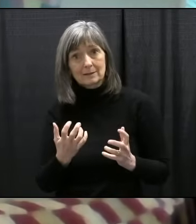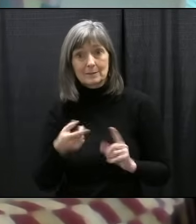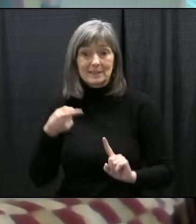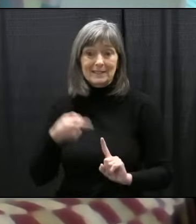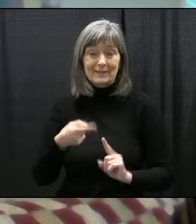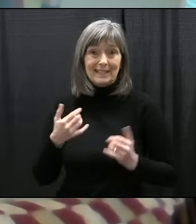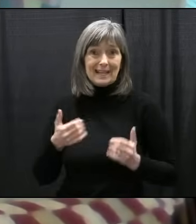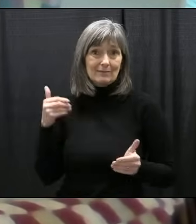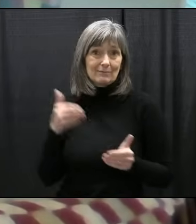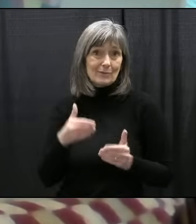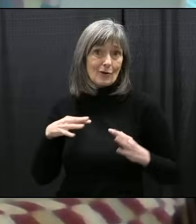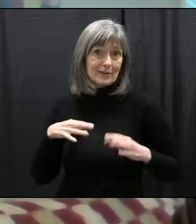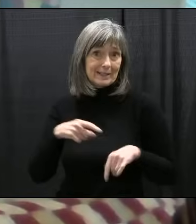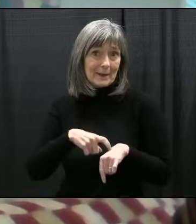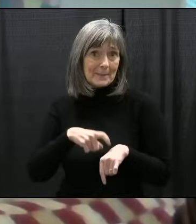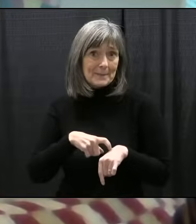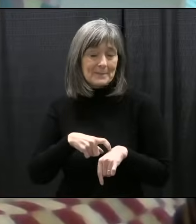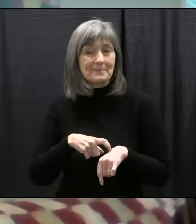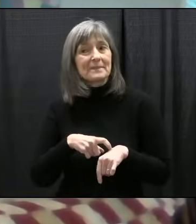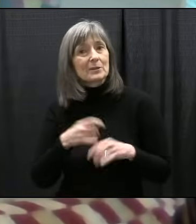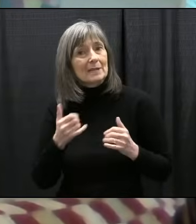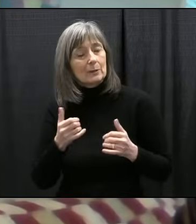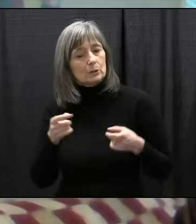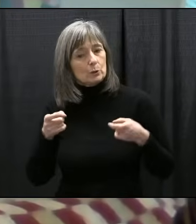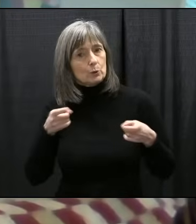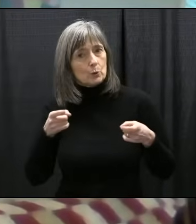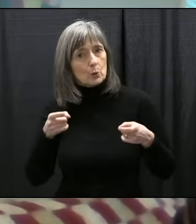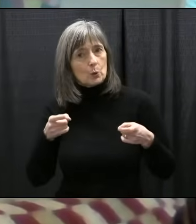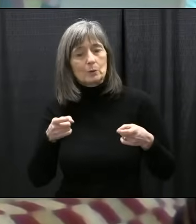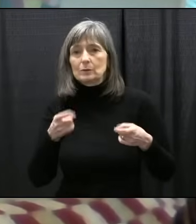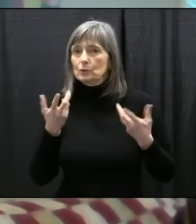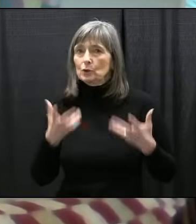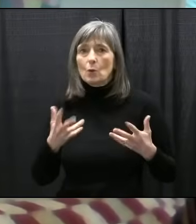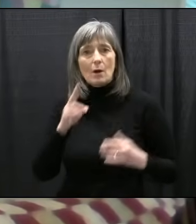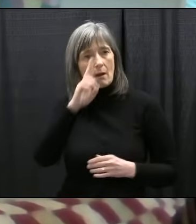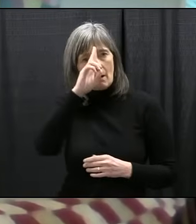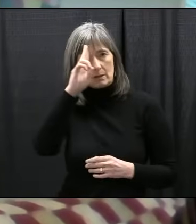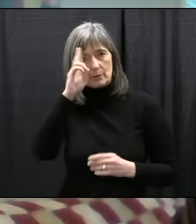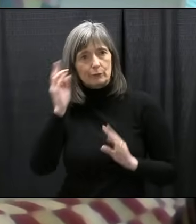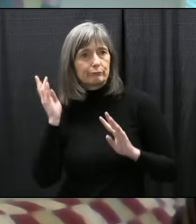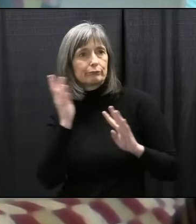the spread at a manageable level to prevent our healthcare resources from becoming overwhelmed.